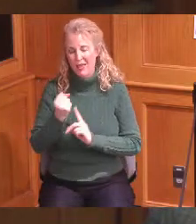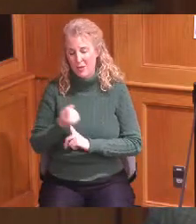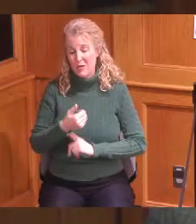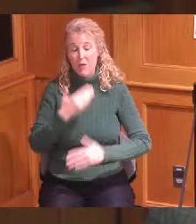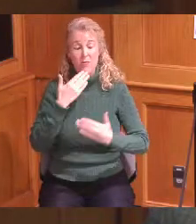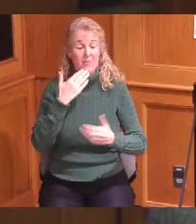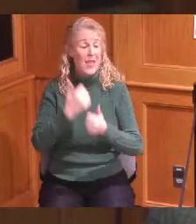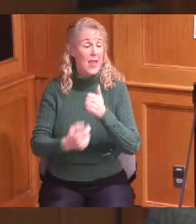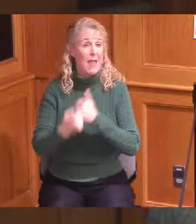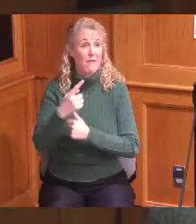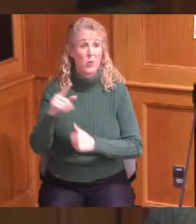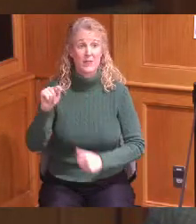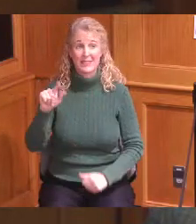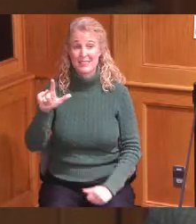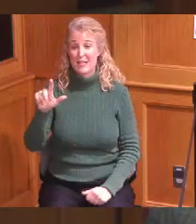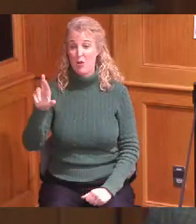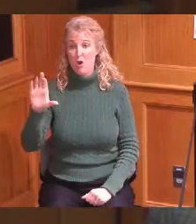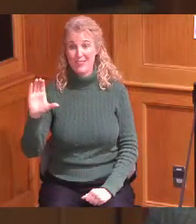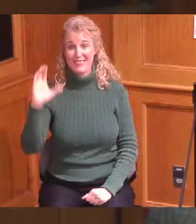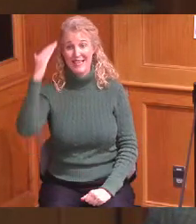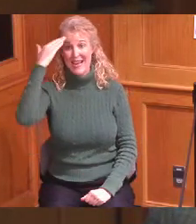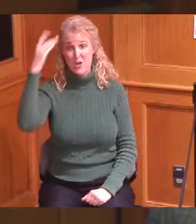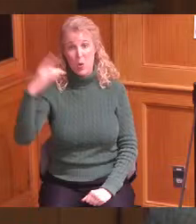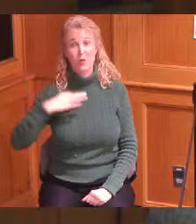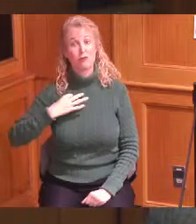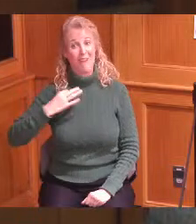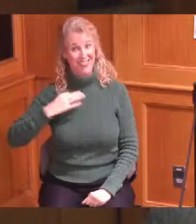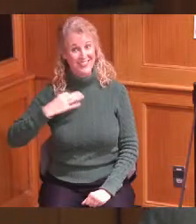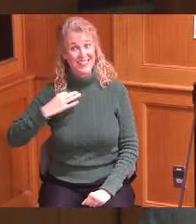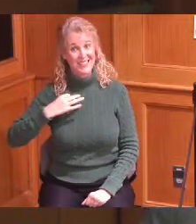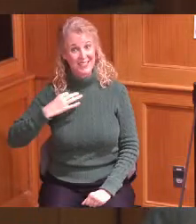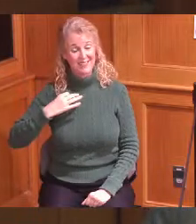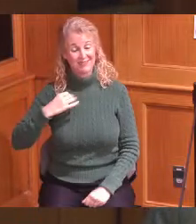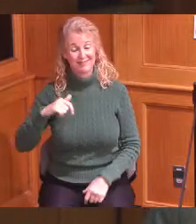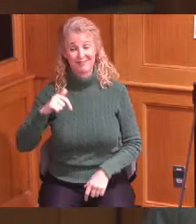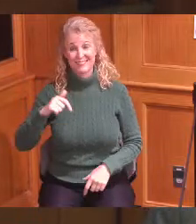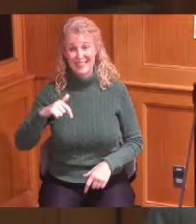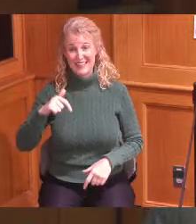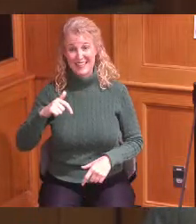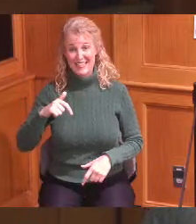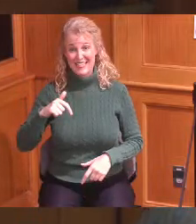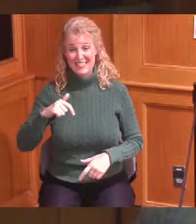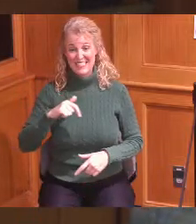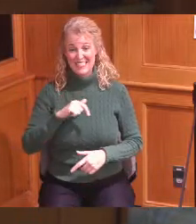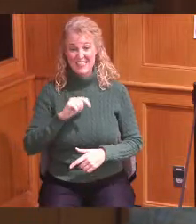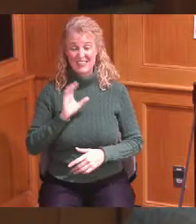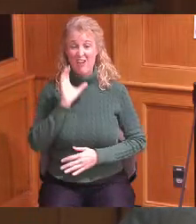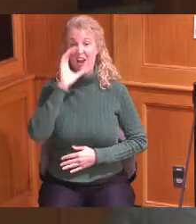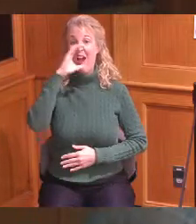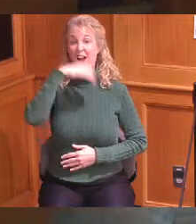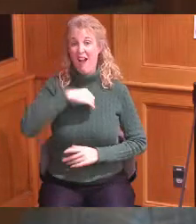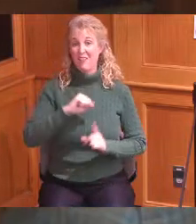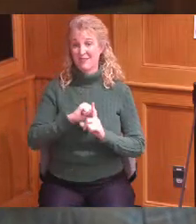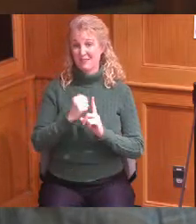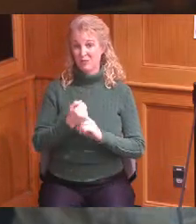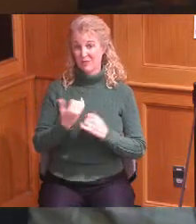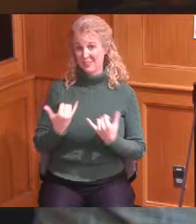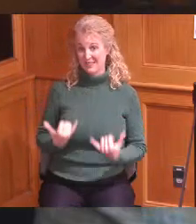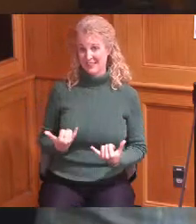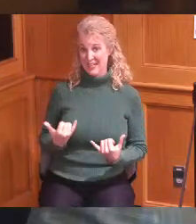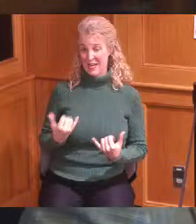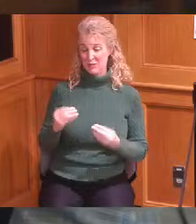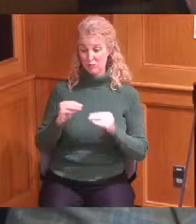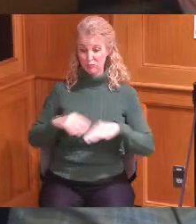thank everybody on the TLRC that volunteers on this. We're in a very tough, peculiar spot right now because